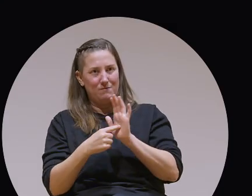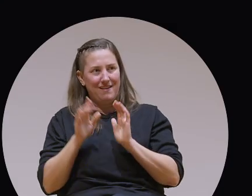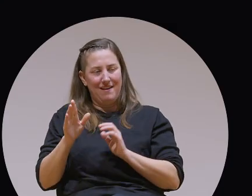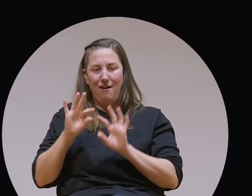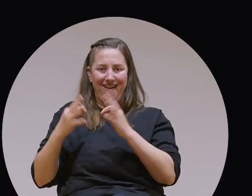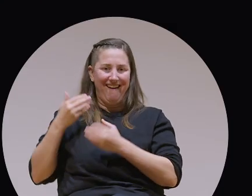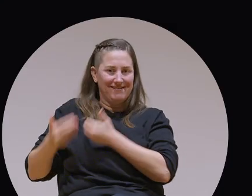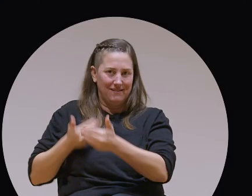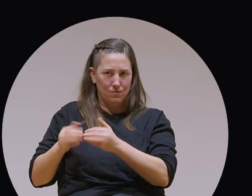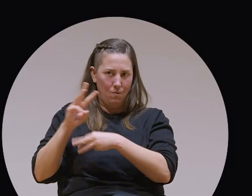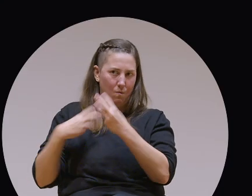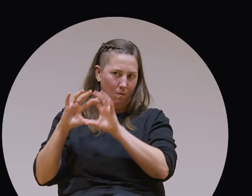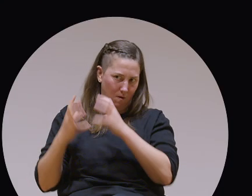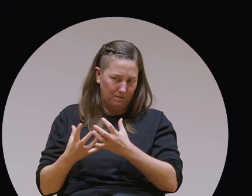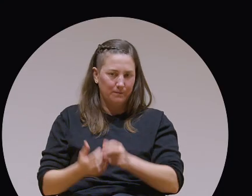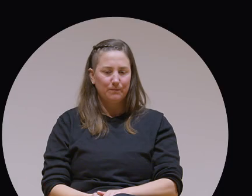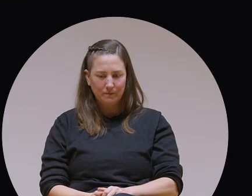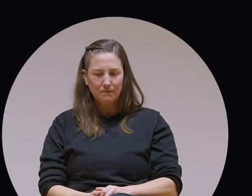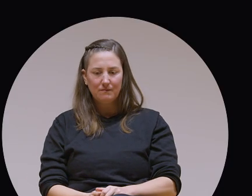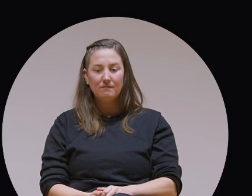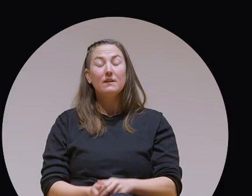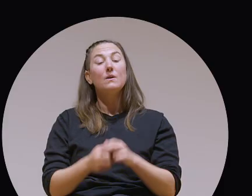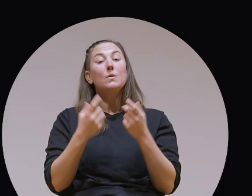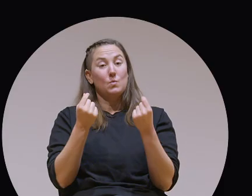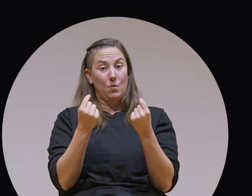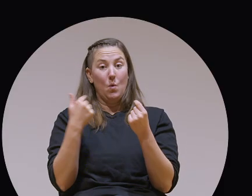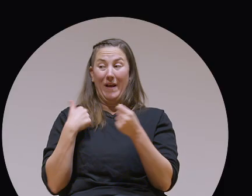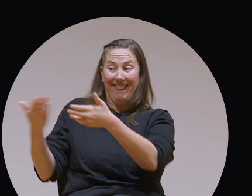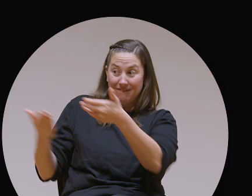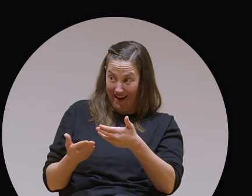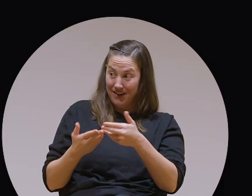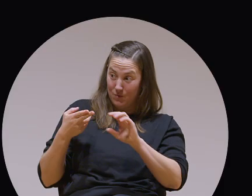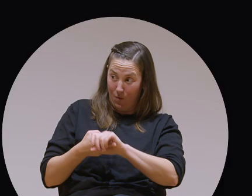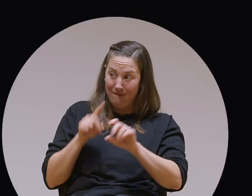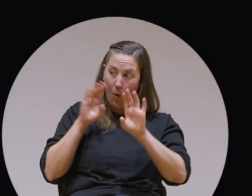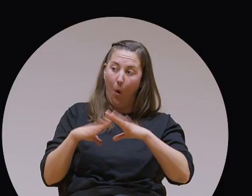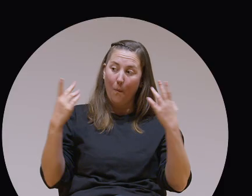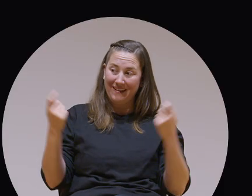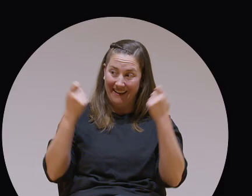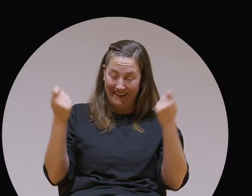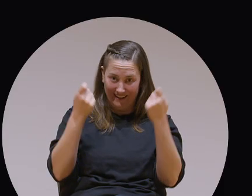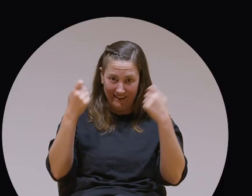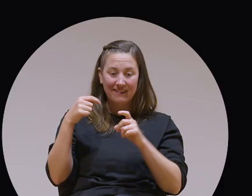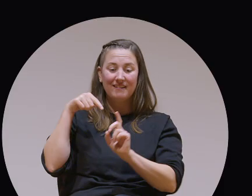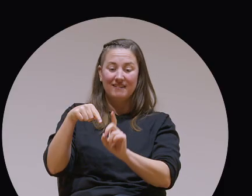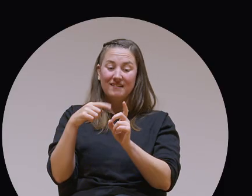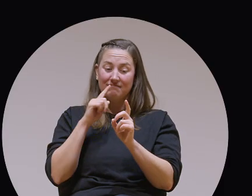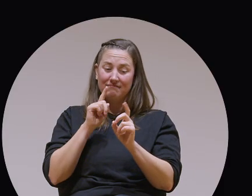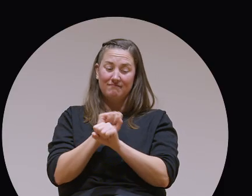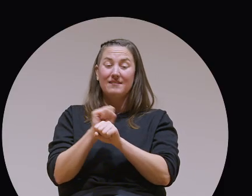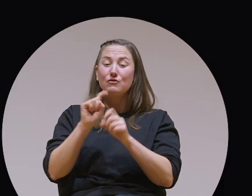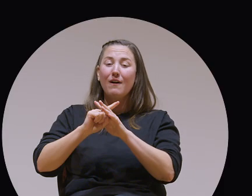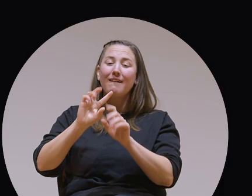ancestral world. So when we reopened the galleries, we invited them to the opening, and the opening was at sunrise. It was at